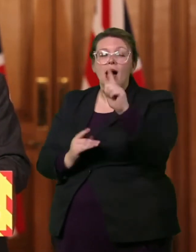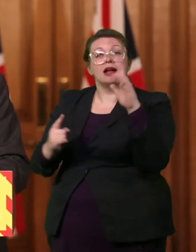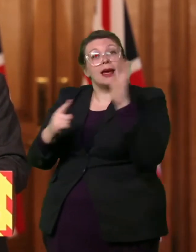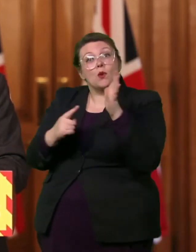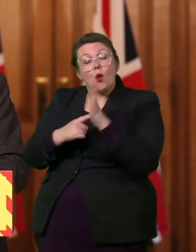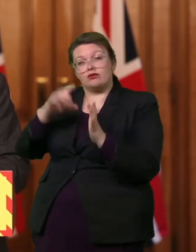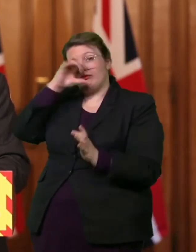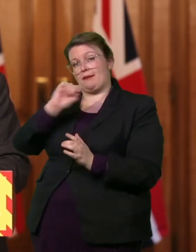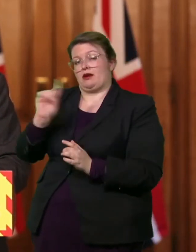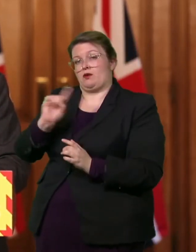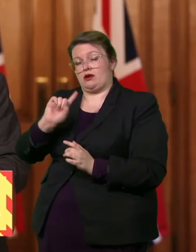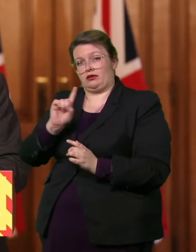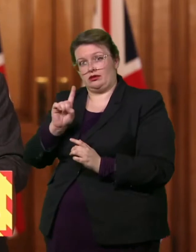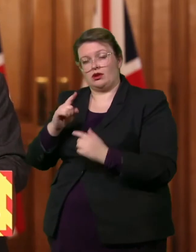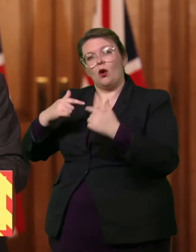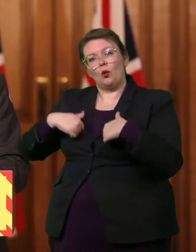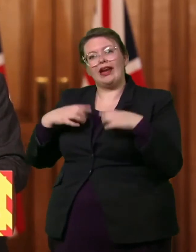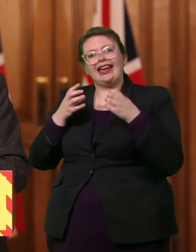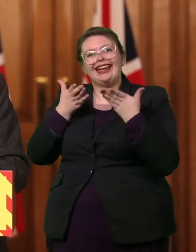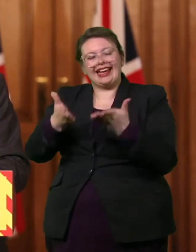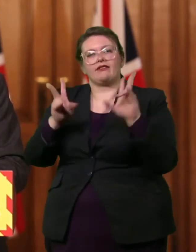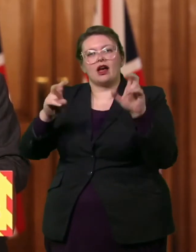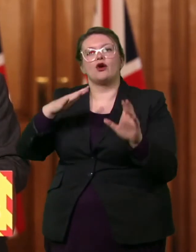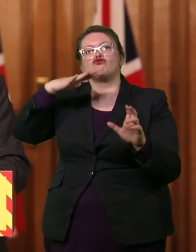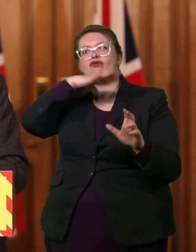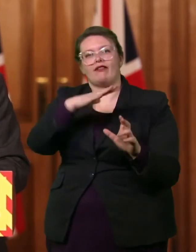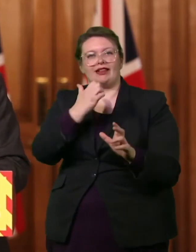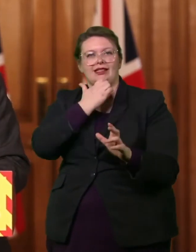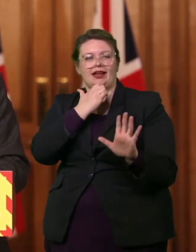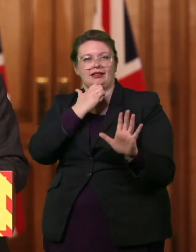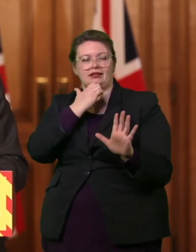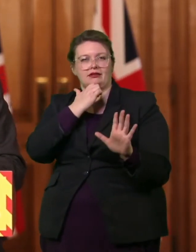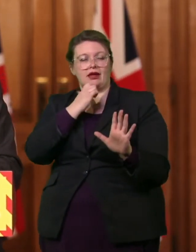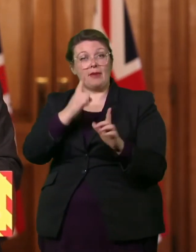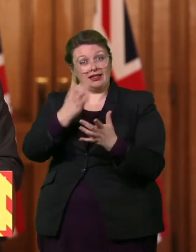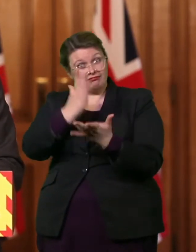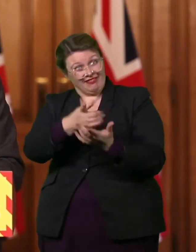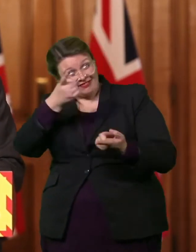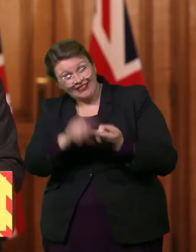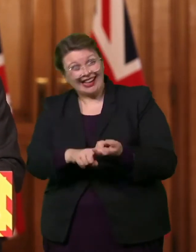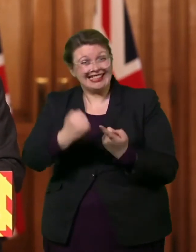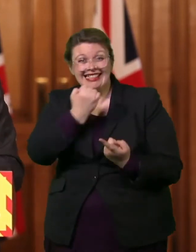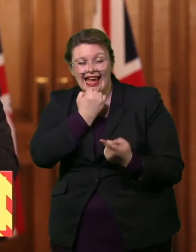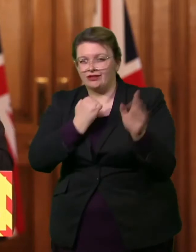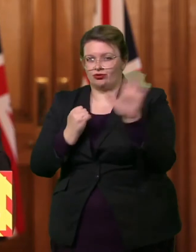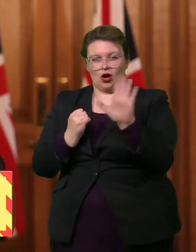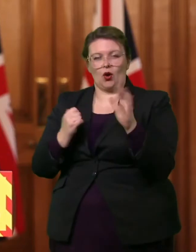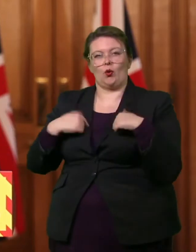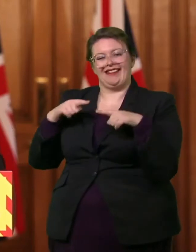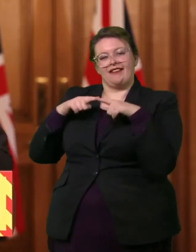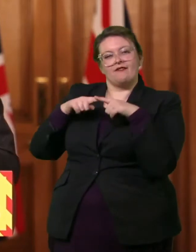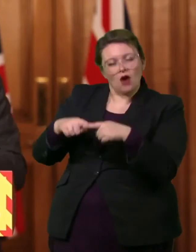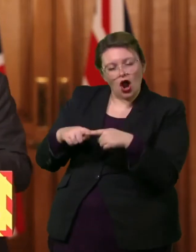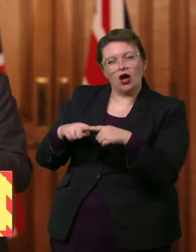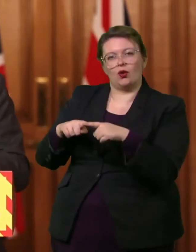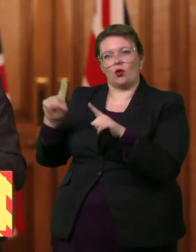indicative dates, but also we've got to be vigilant on the data according to the 4 tests that the Prime Minister set out. Final point, we